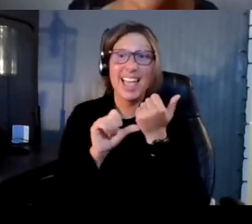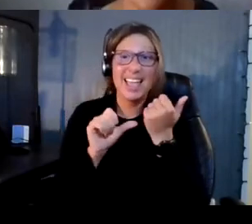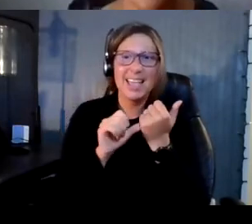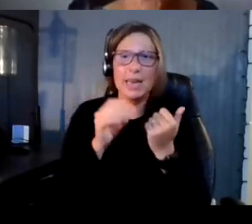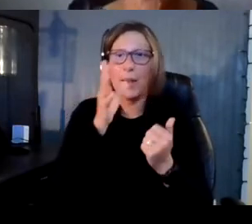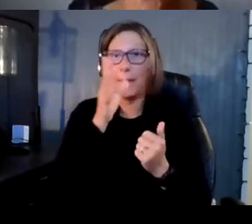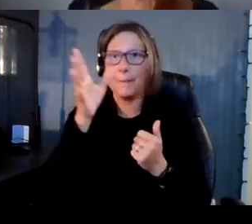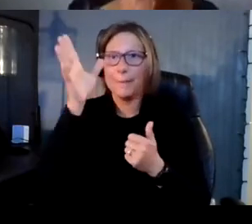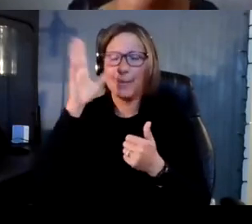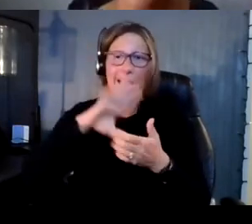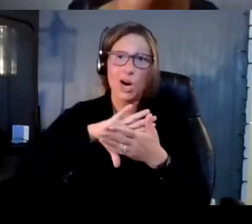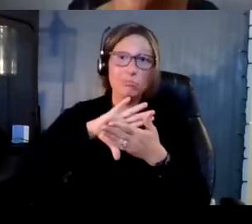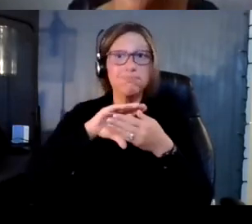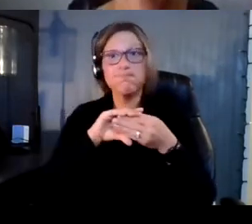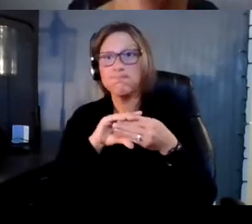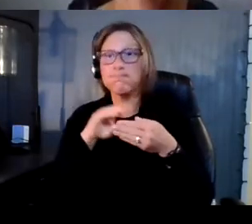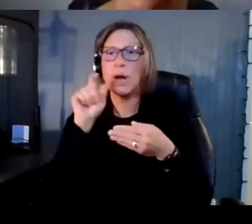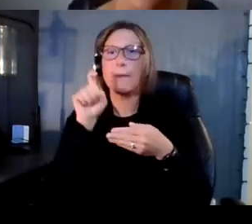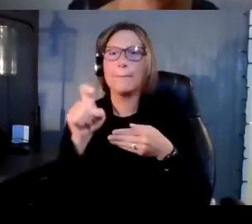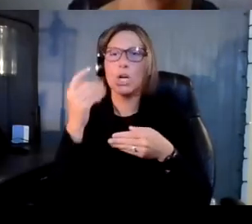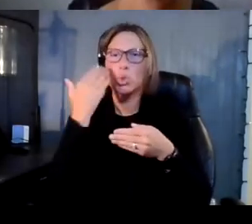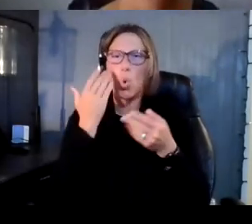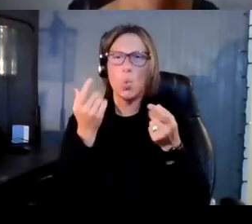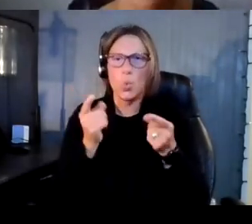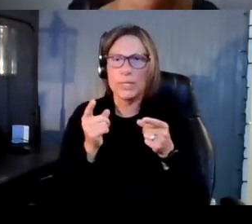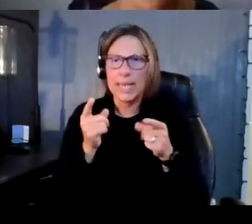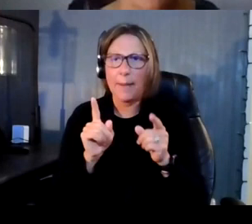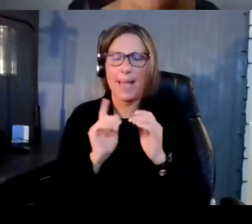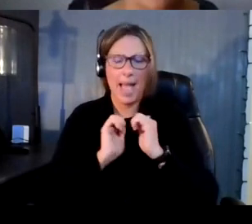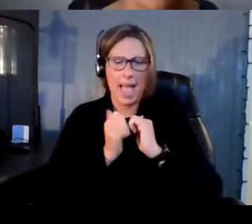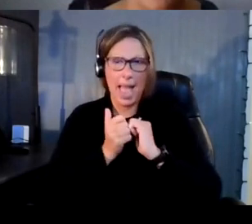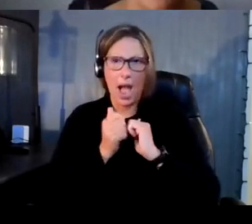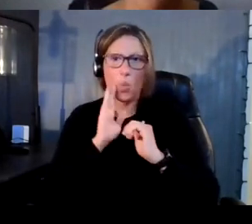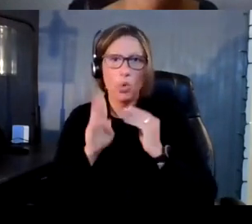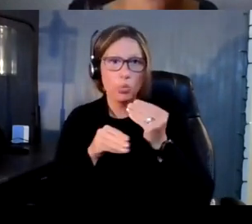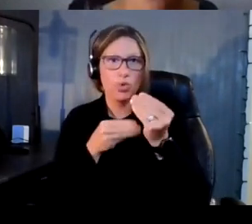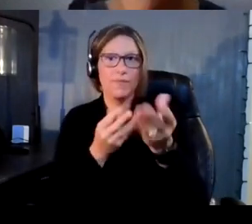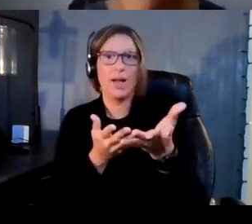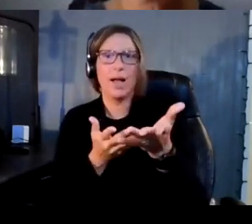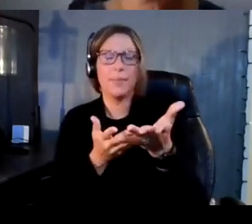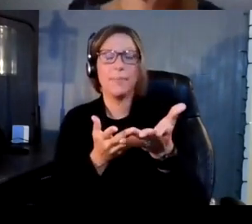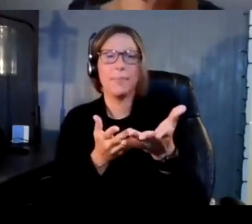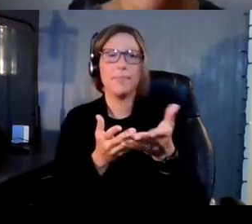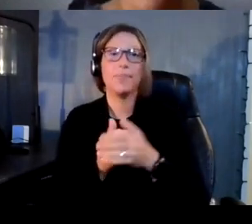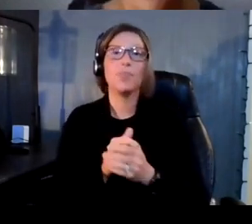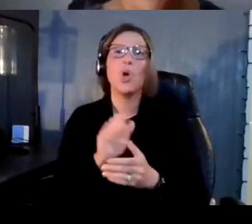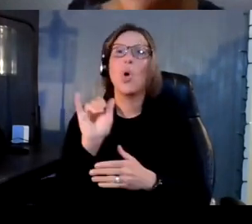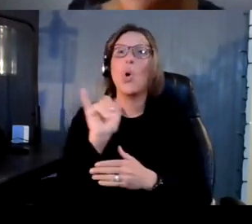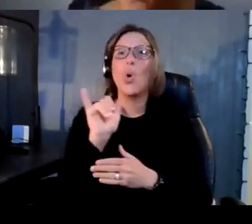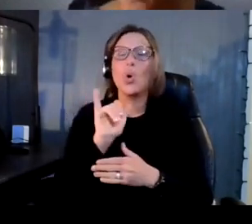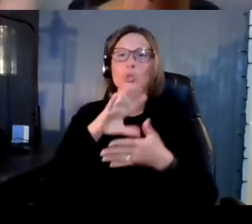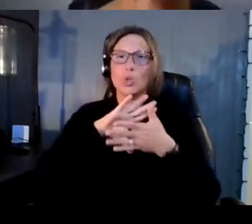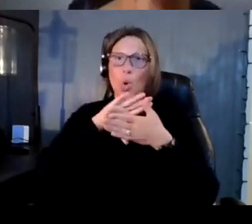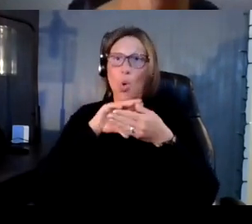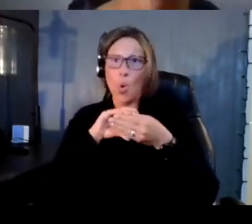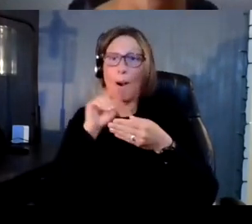part needs to know what's going to happen and how we're going to provide this. And we're also all modeling it. So when the